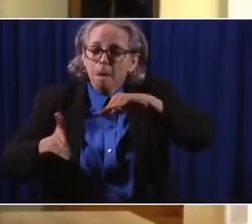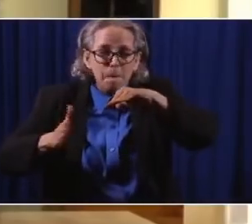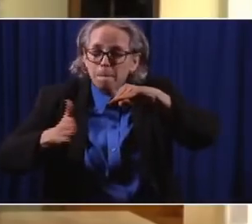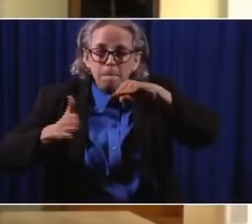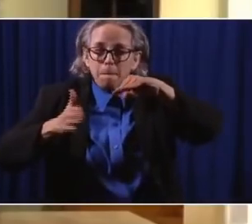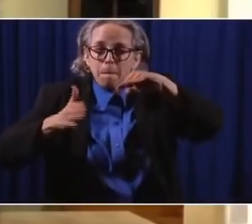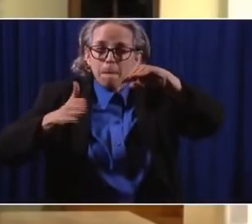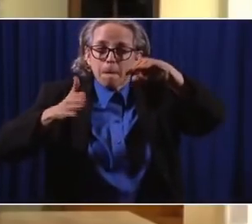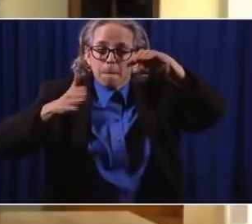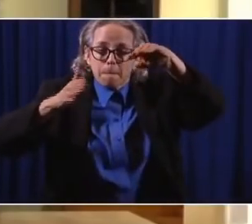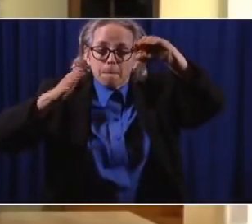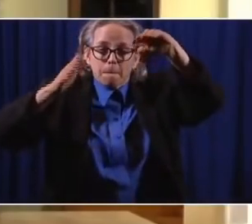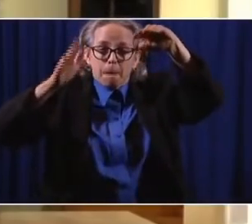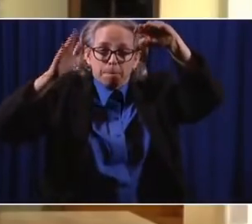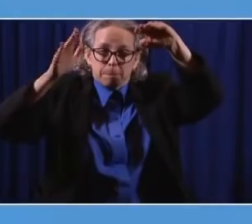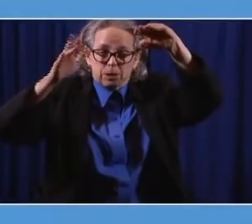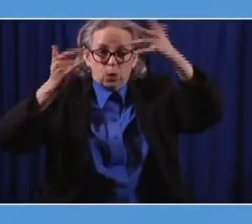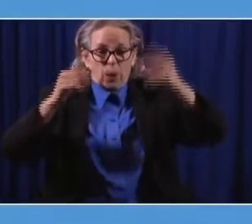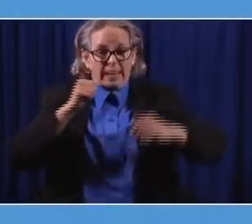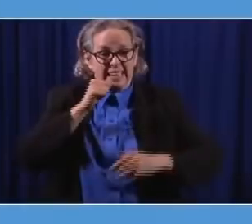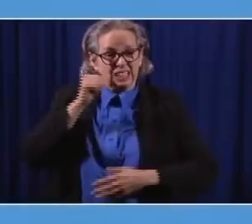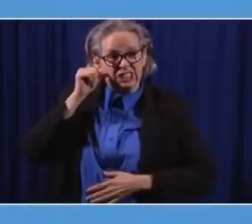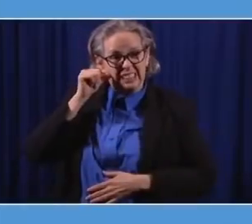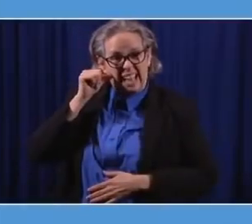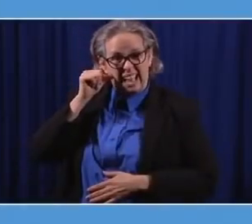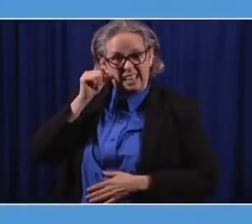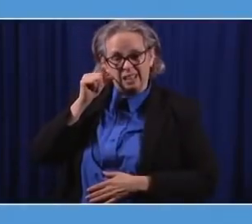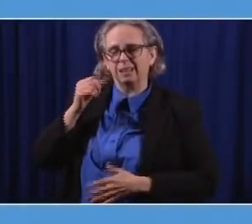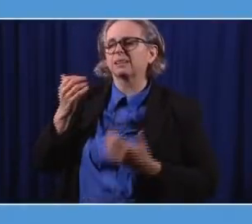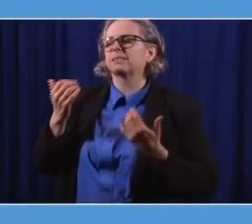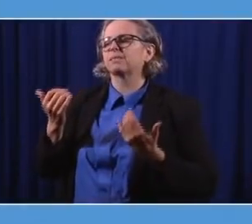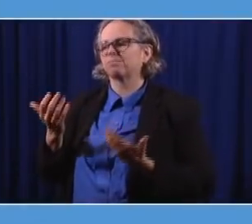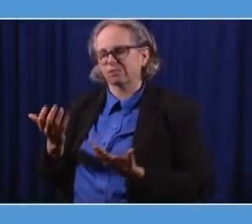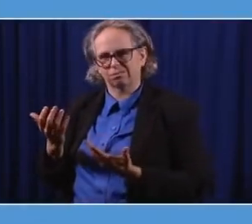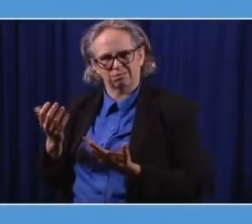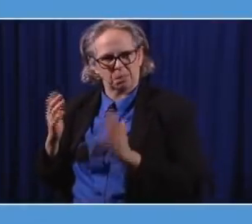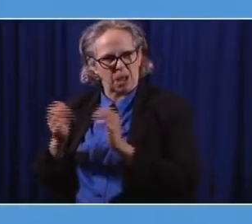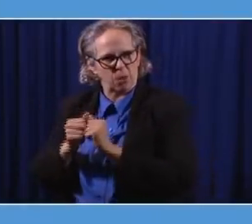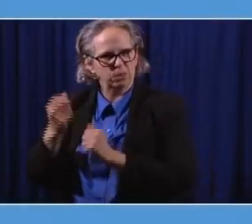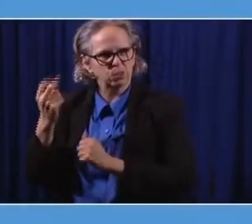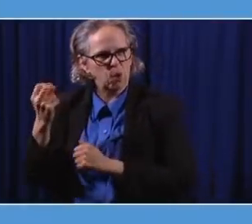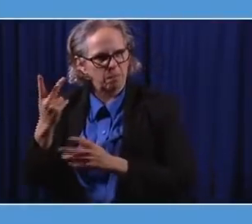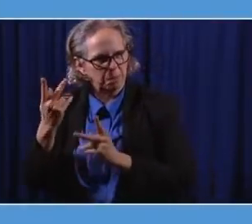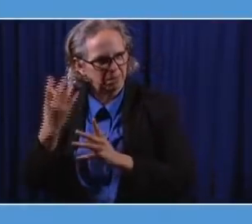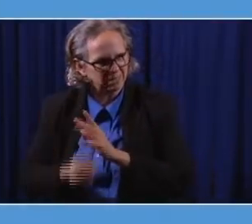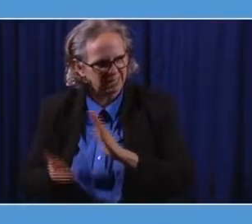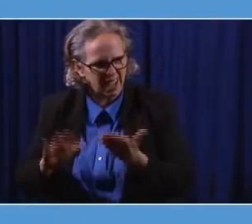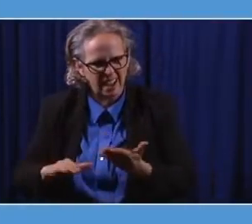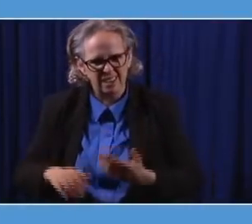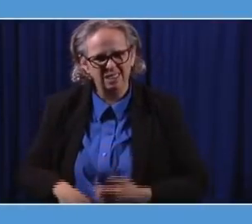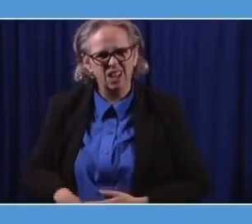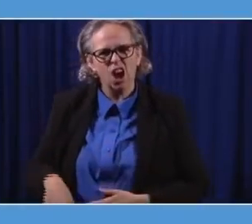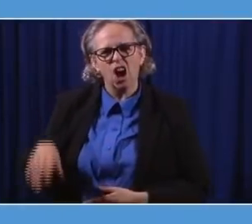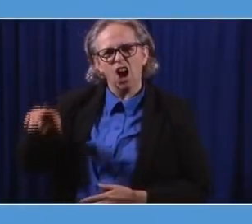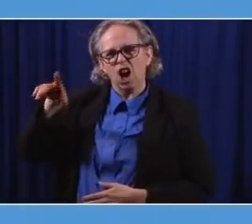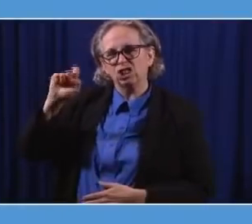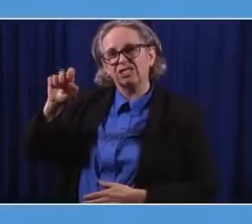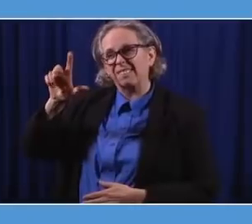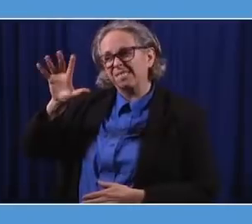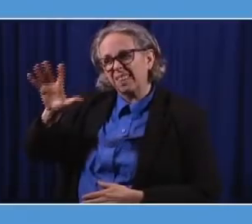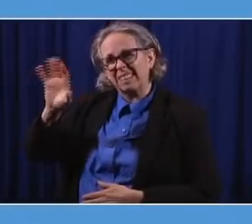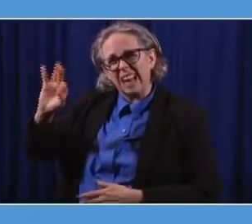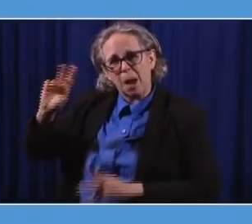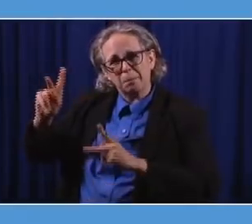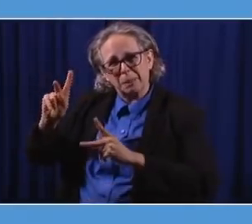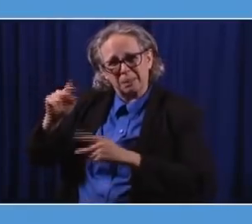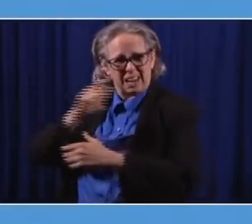deaths reported since yesterday. In addition, there were 159 new hospital admissions, the third highest